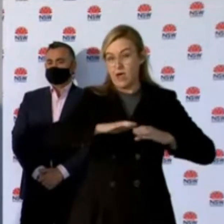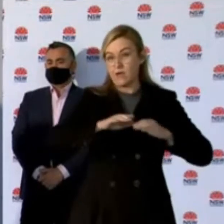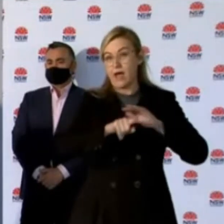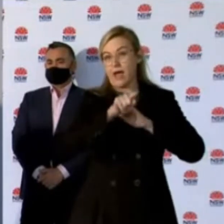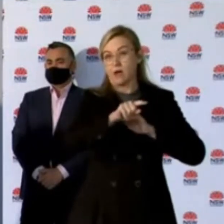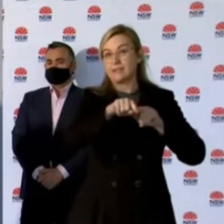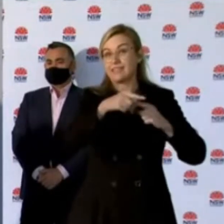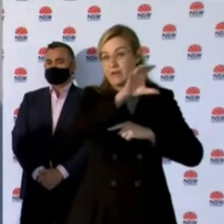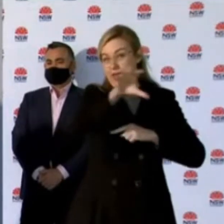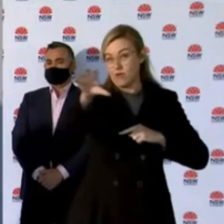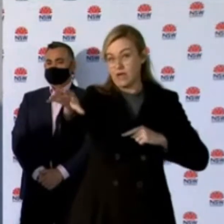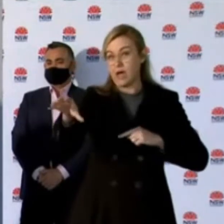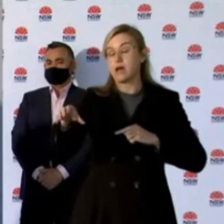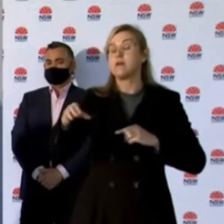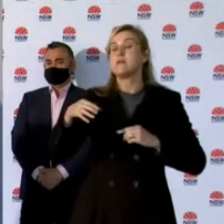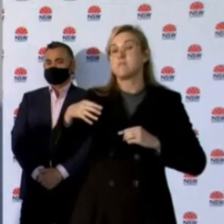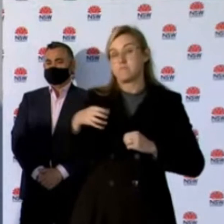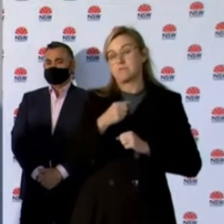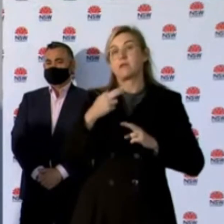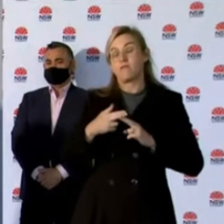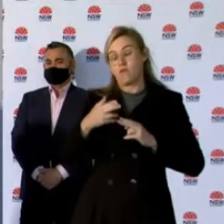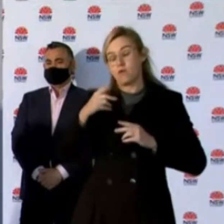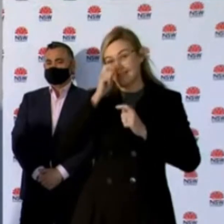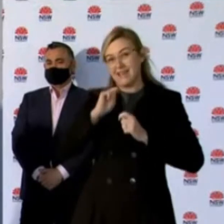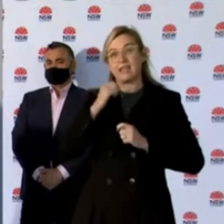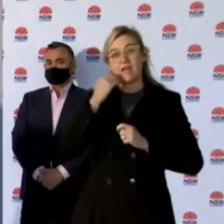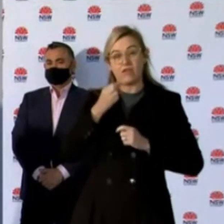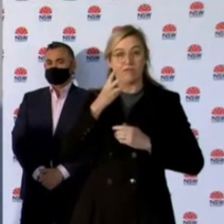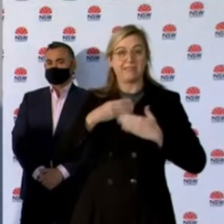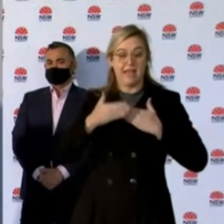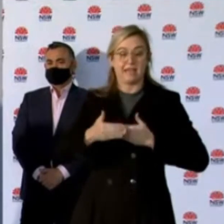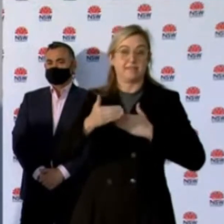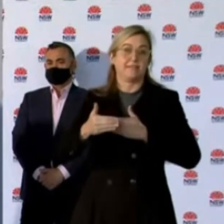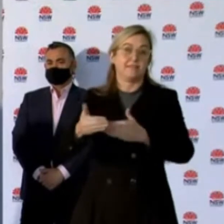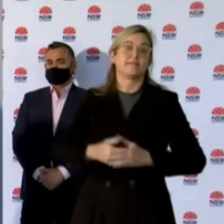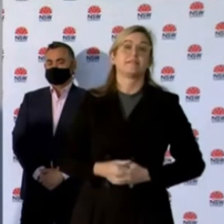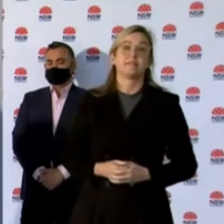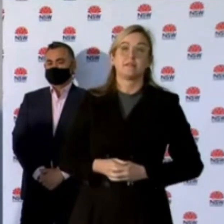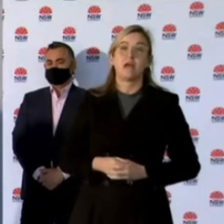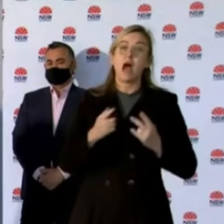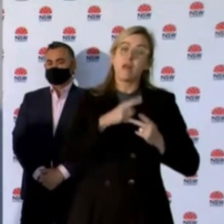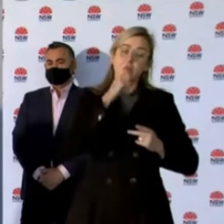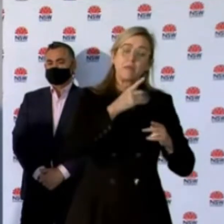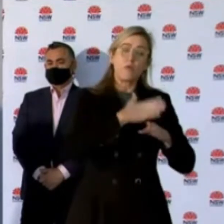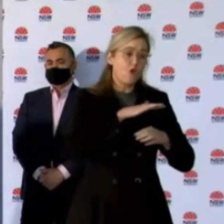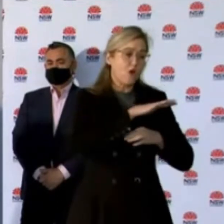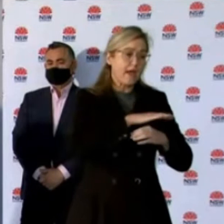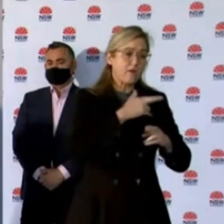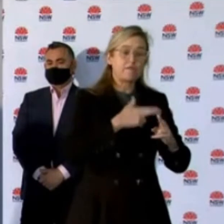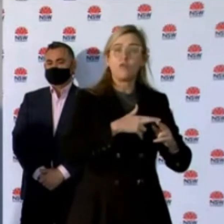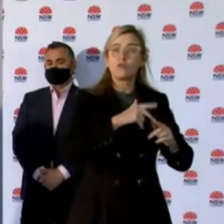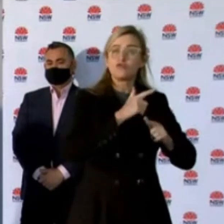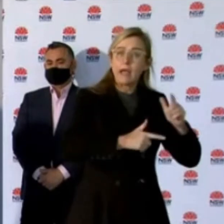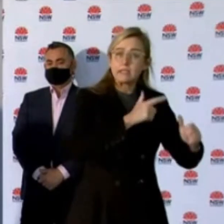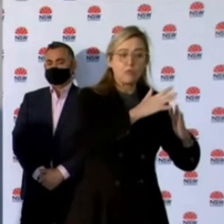to healthcare and aged care workers in the first instance. All those other authorised workers who work in logistics and transport are